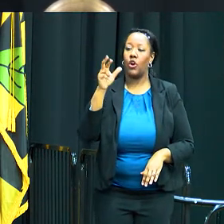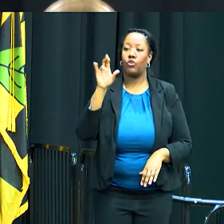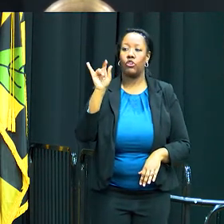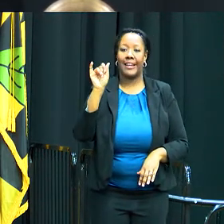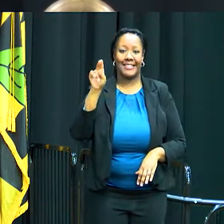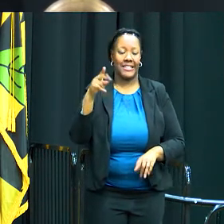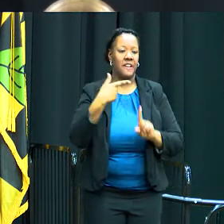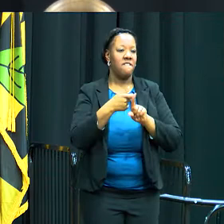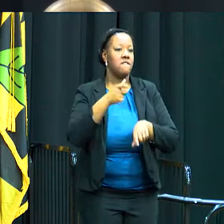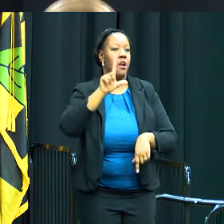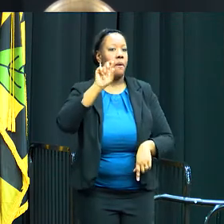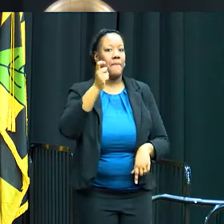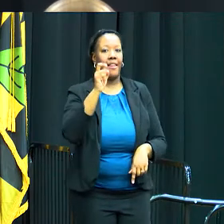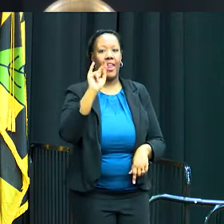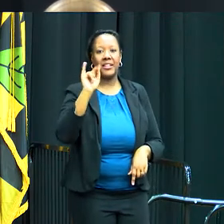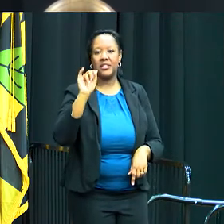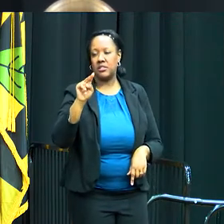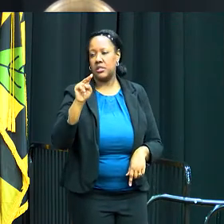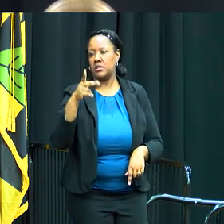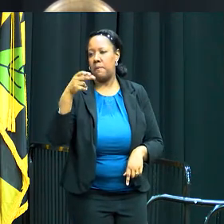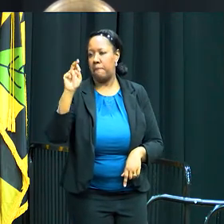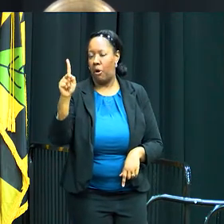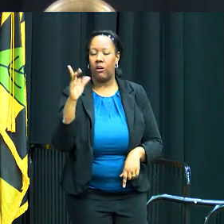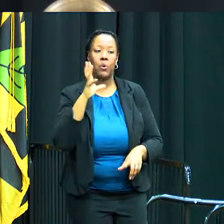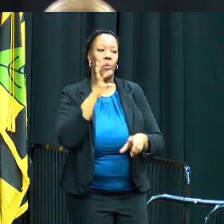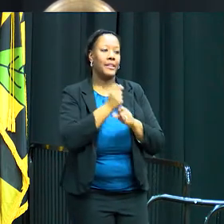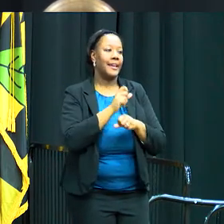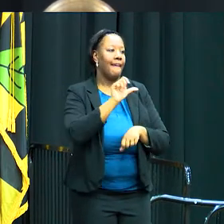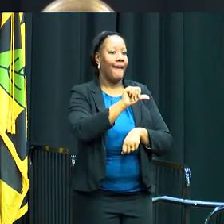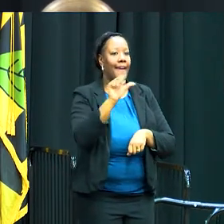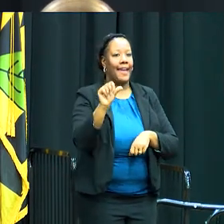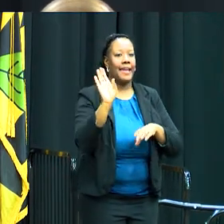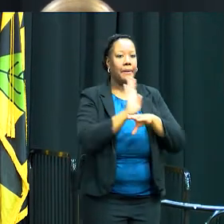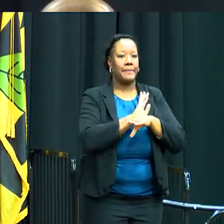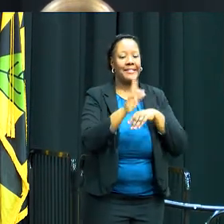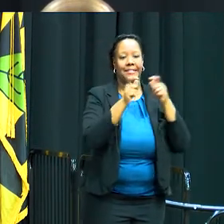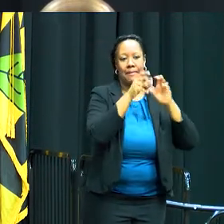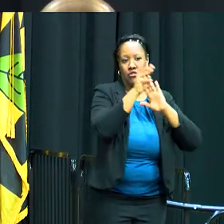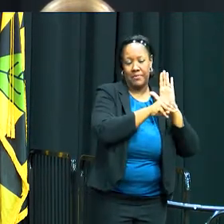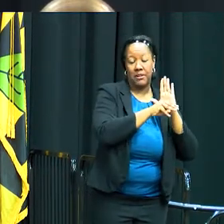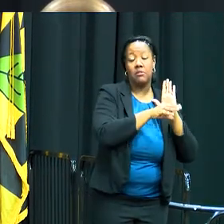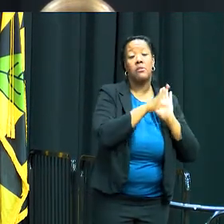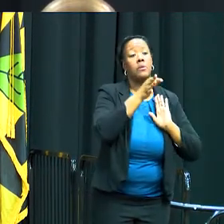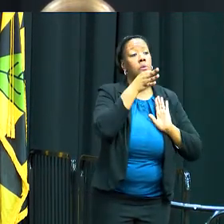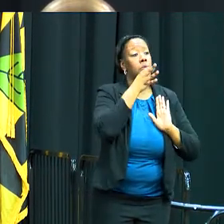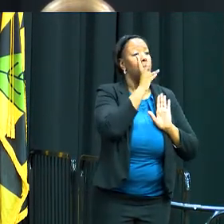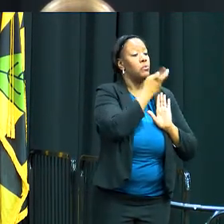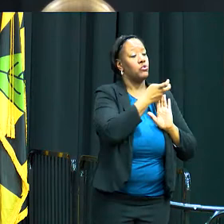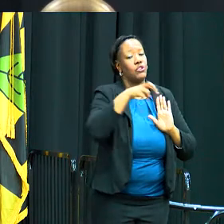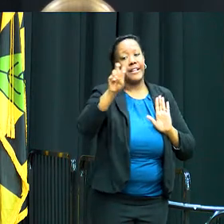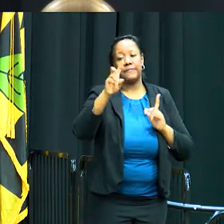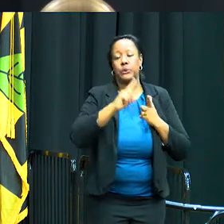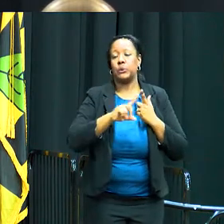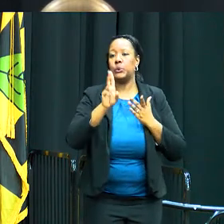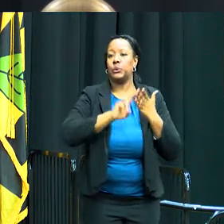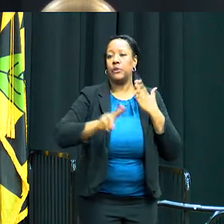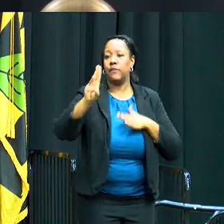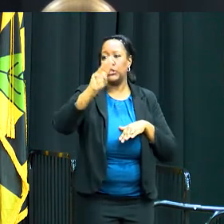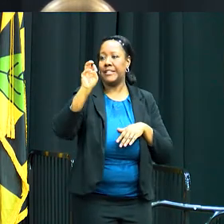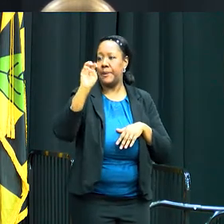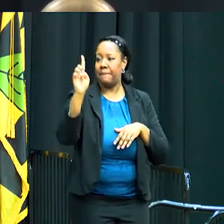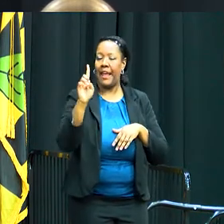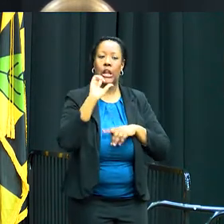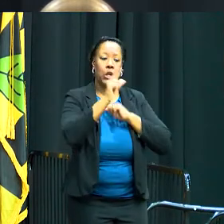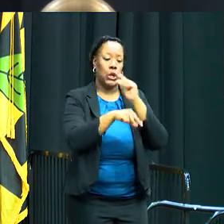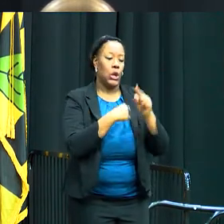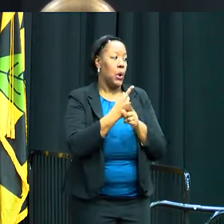an Associate in Applied Science in Business Management and will be transferring to the University of Maryland Global Campus to pursue a